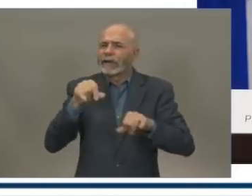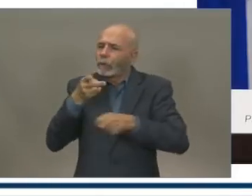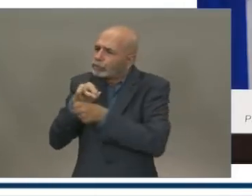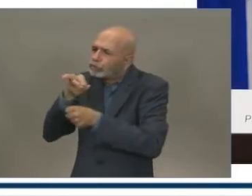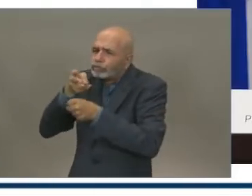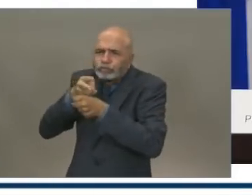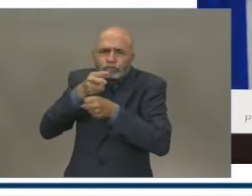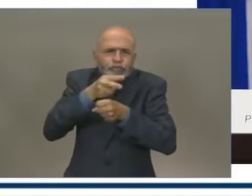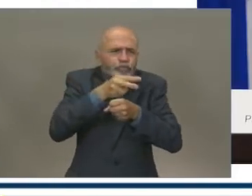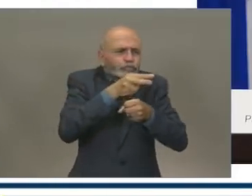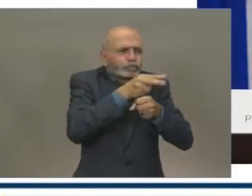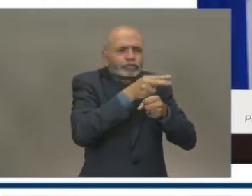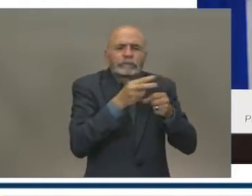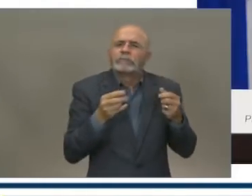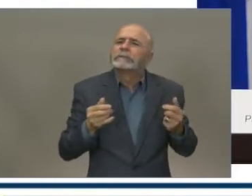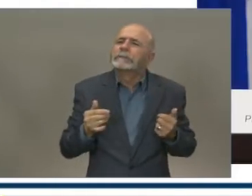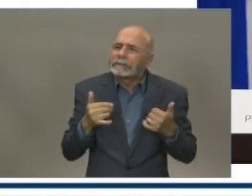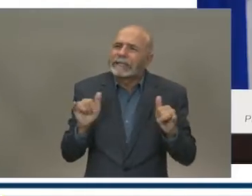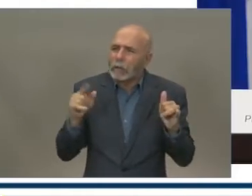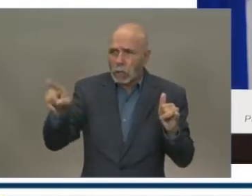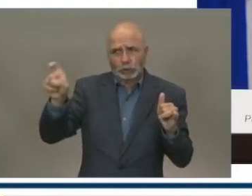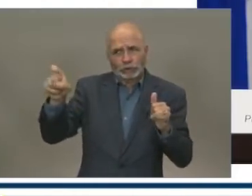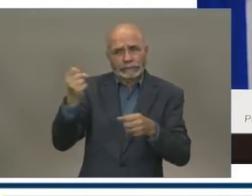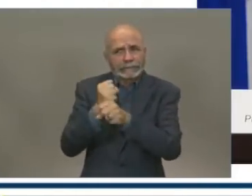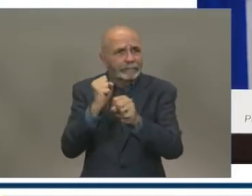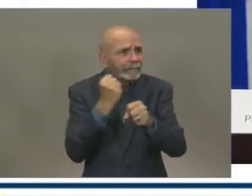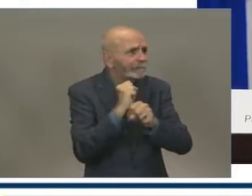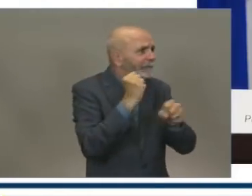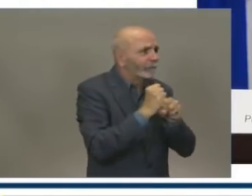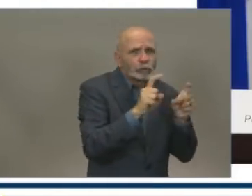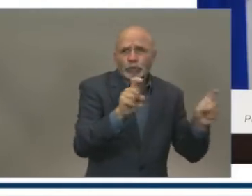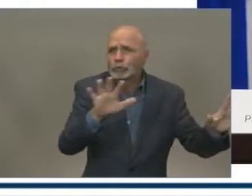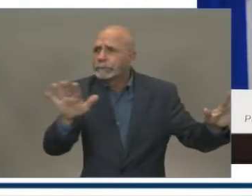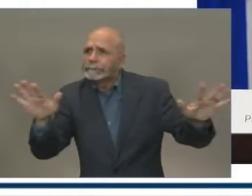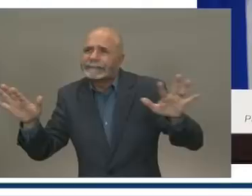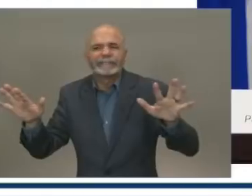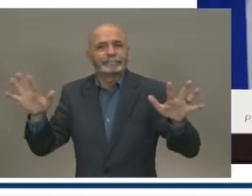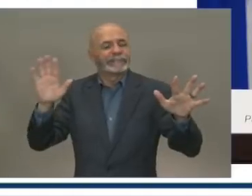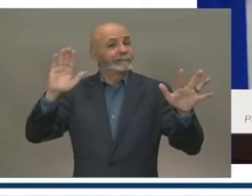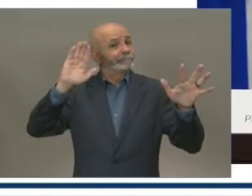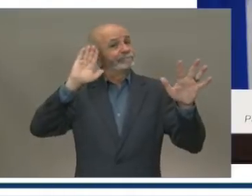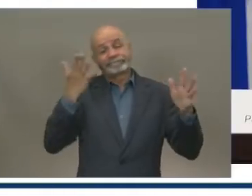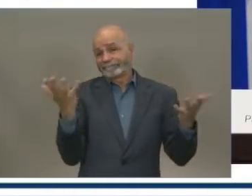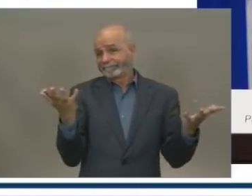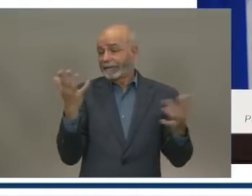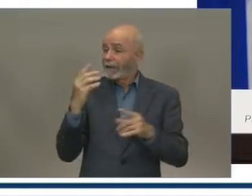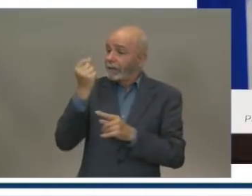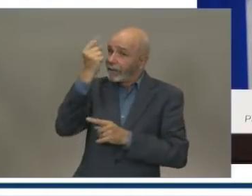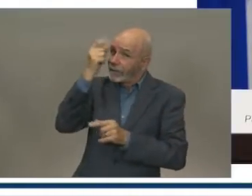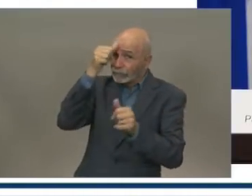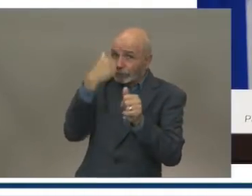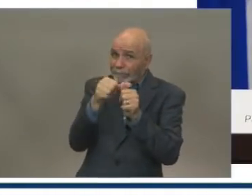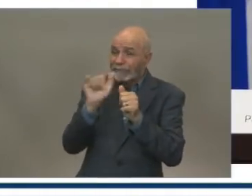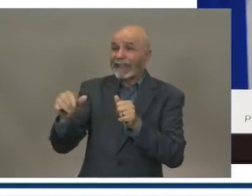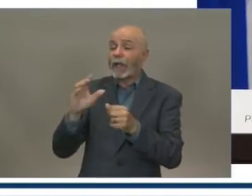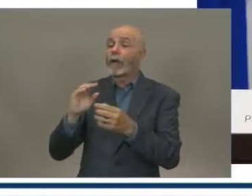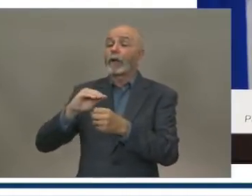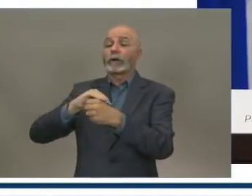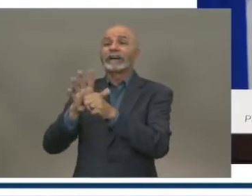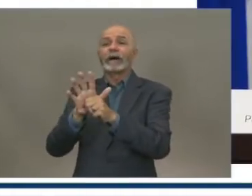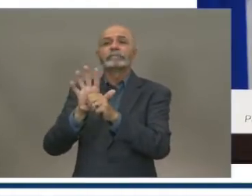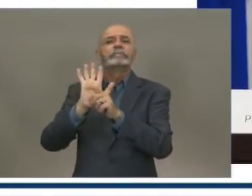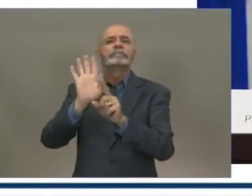supposed to feel the most safe. But if COVID is in our communities, it's going to find its way into these places as